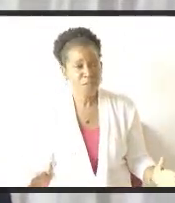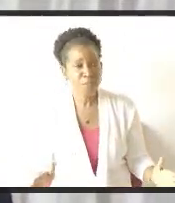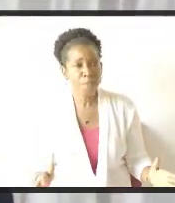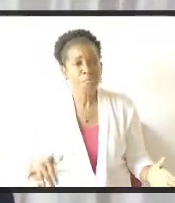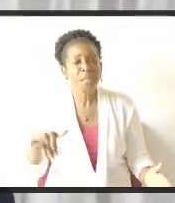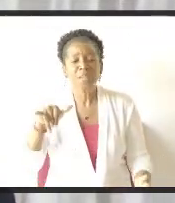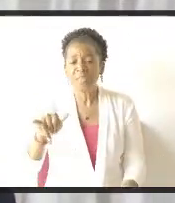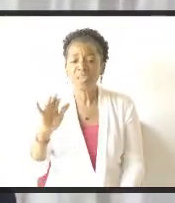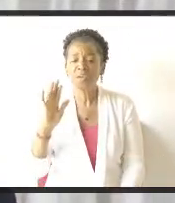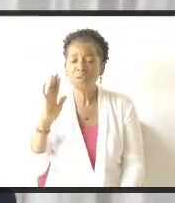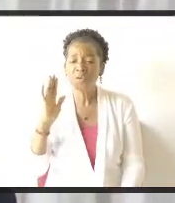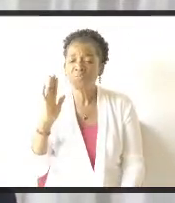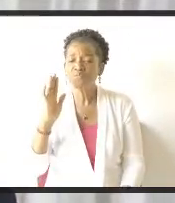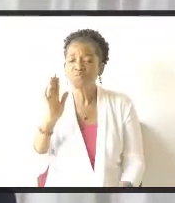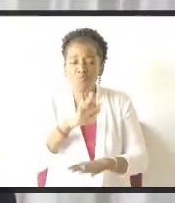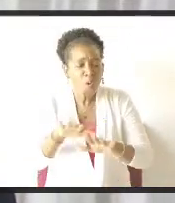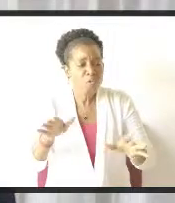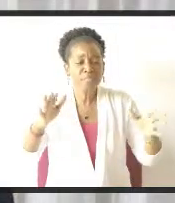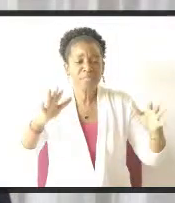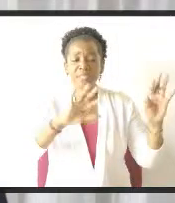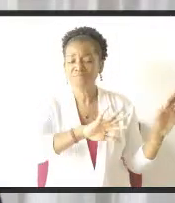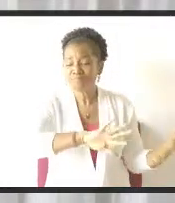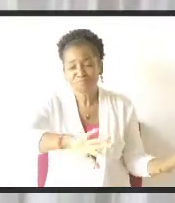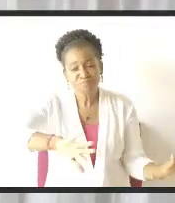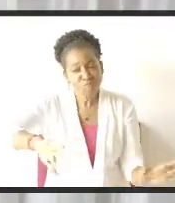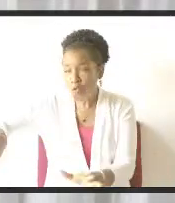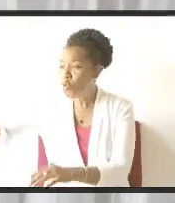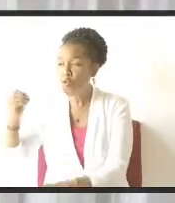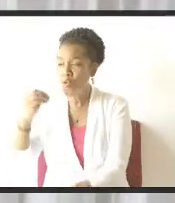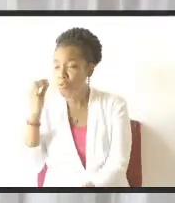giving their life to you, submitting to you, O God.